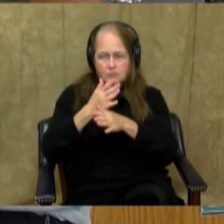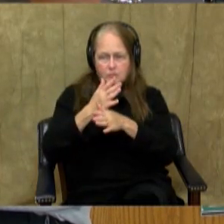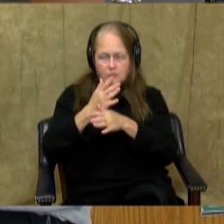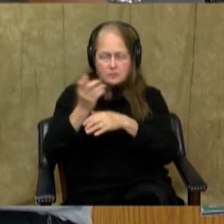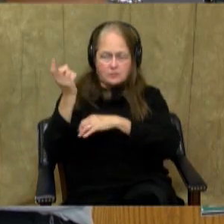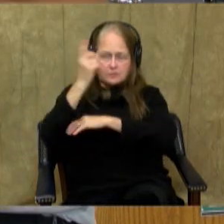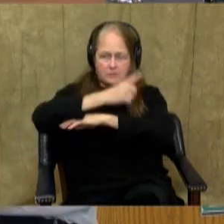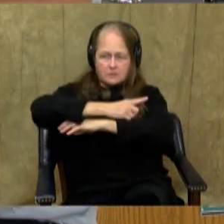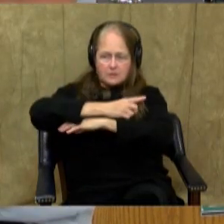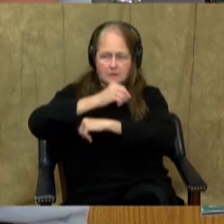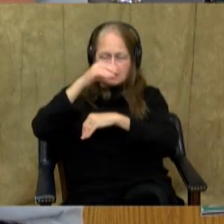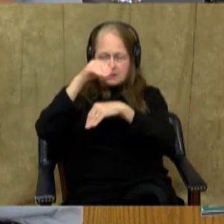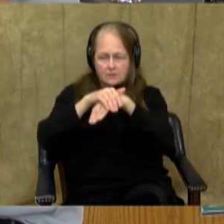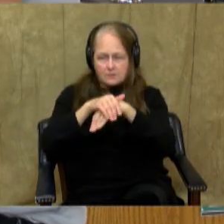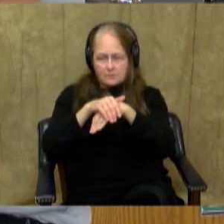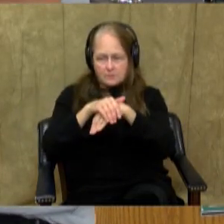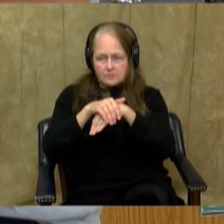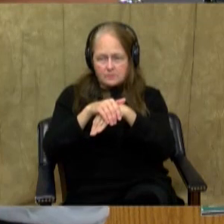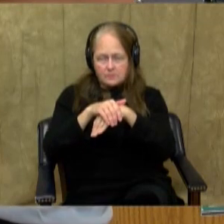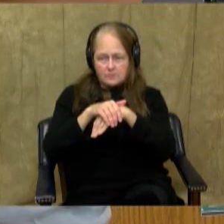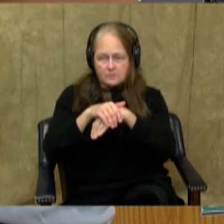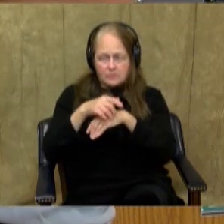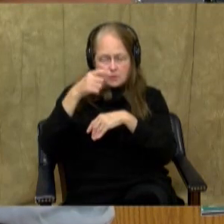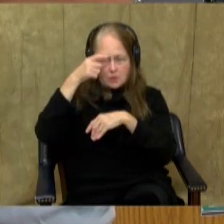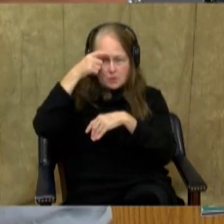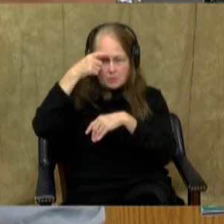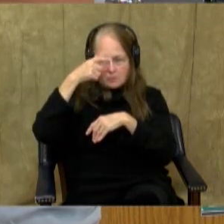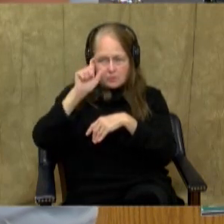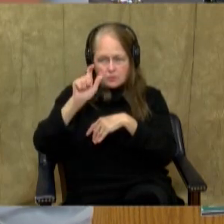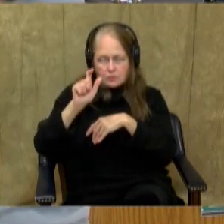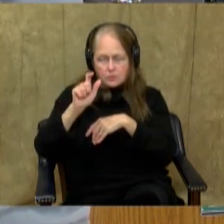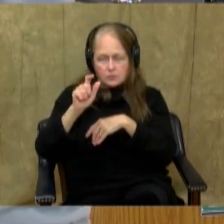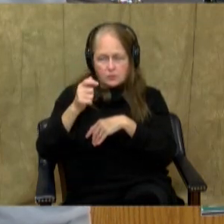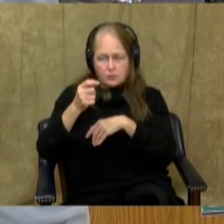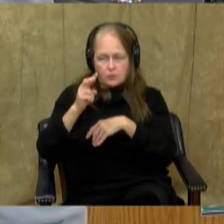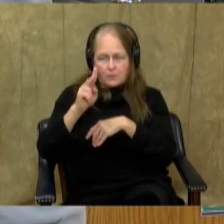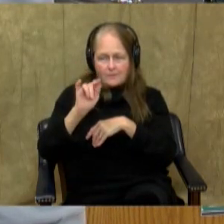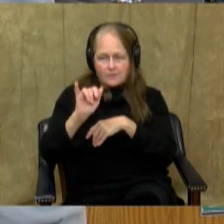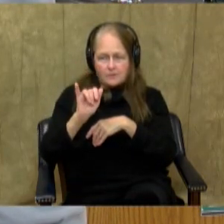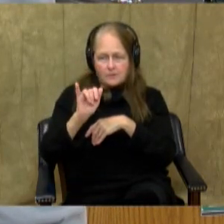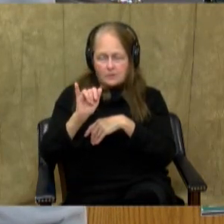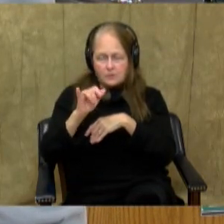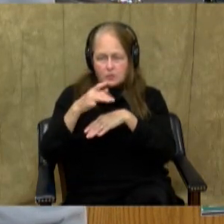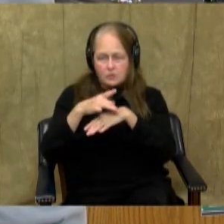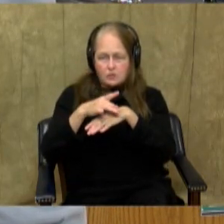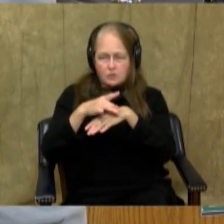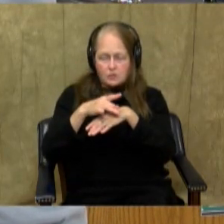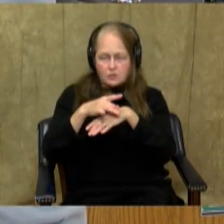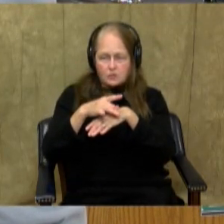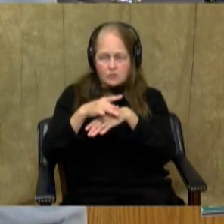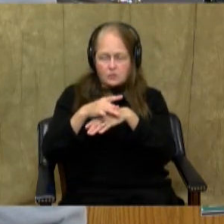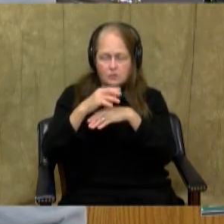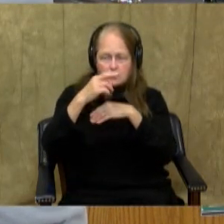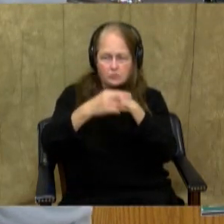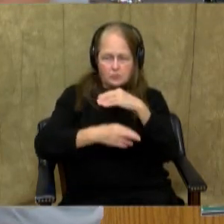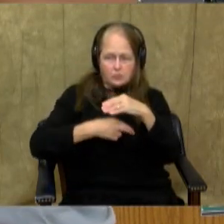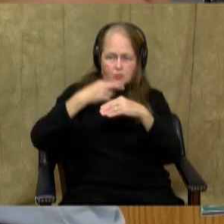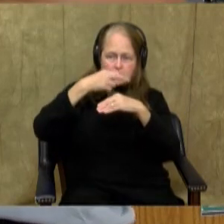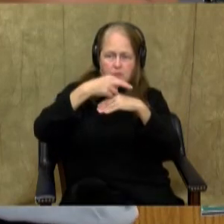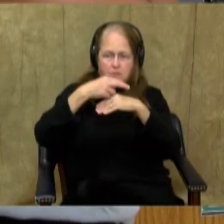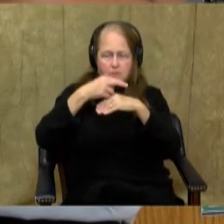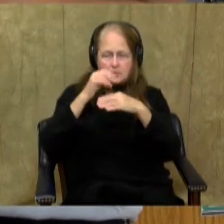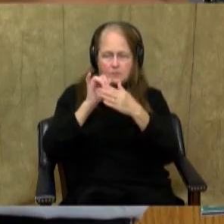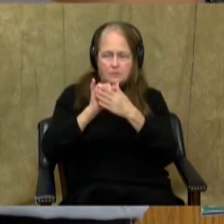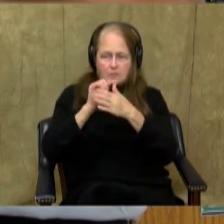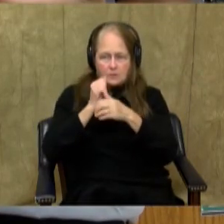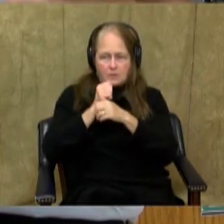and night. The moon's gravity and Earth's rotation is